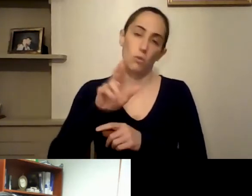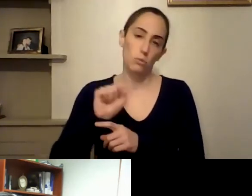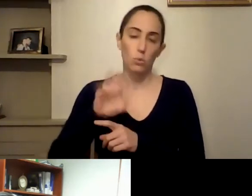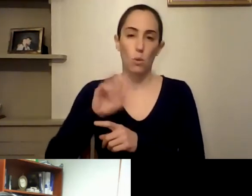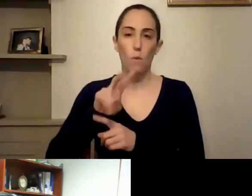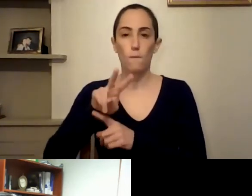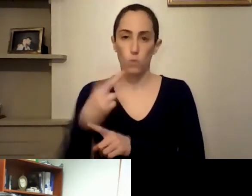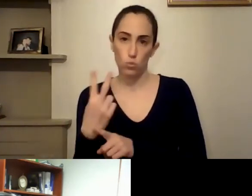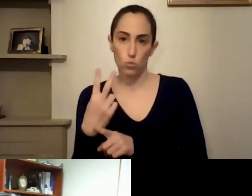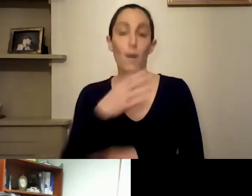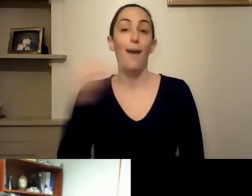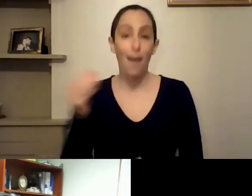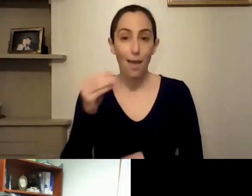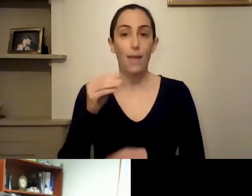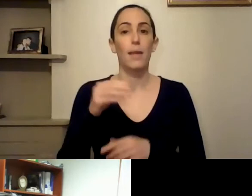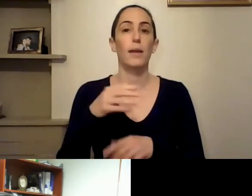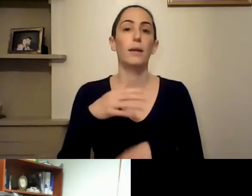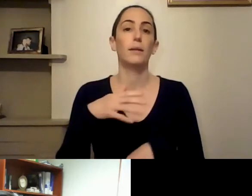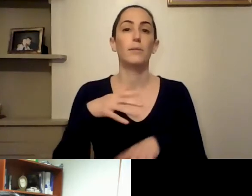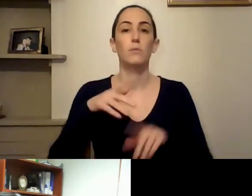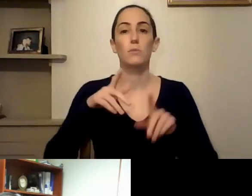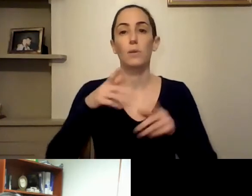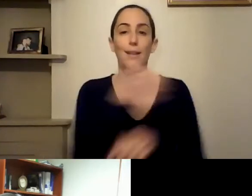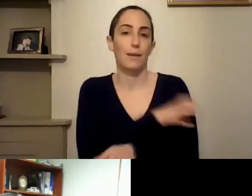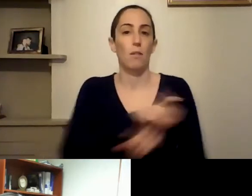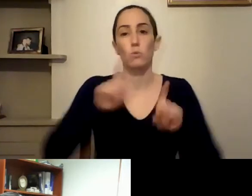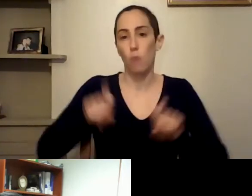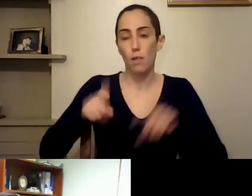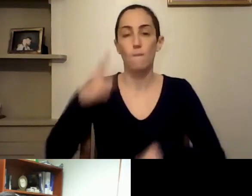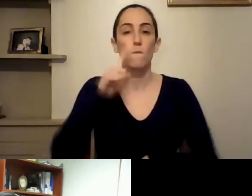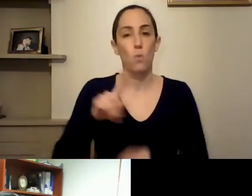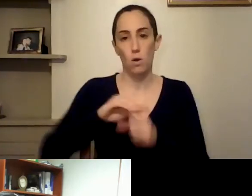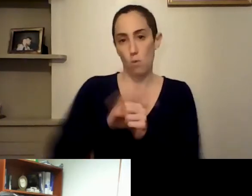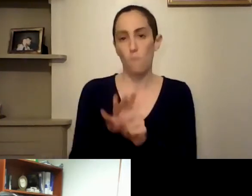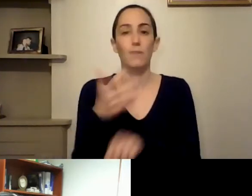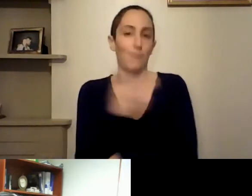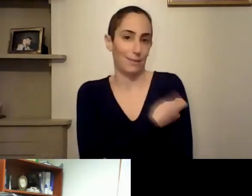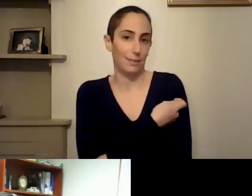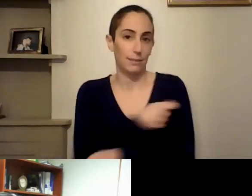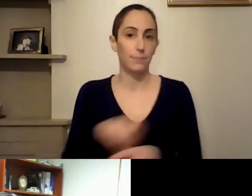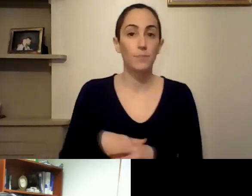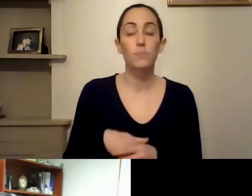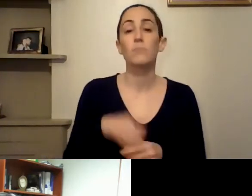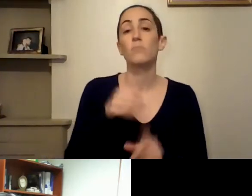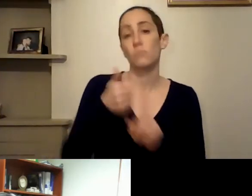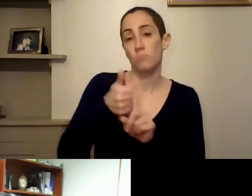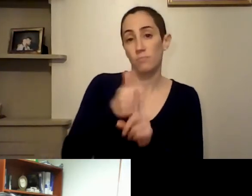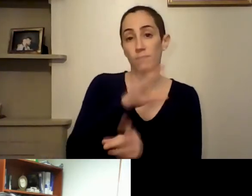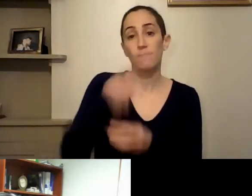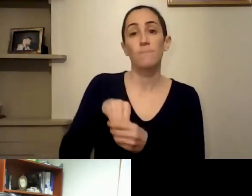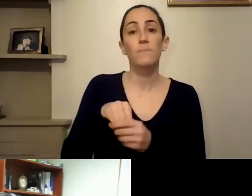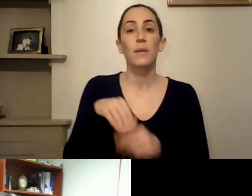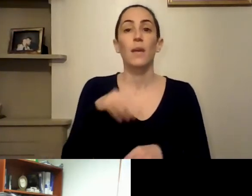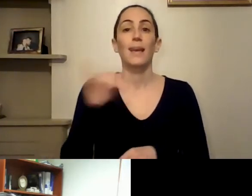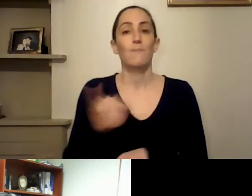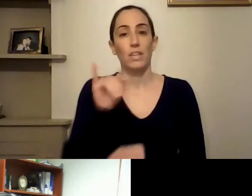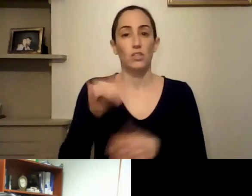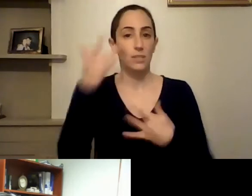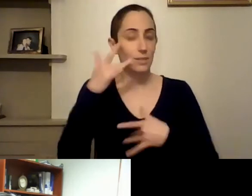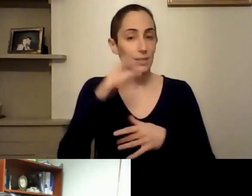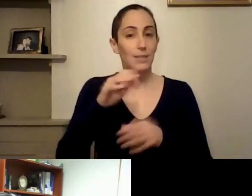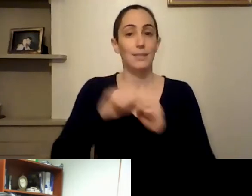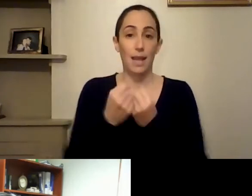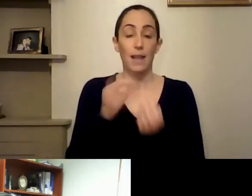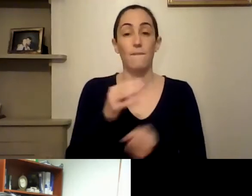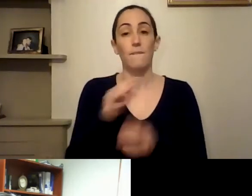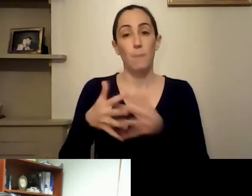of COVID-19 therapeutic agents and vaccines. She is a member of the Infectious Disease Society of America and the NIH